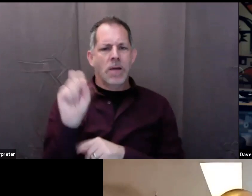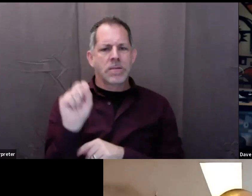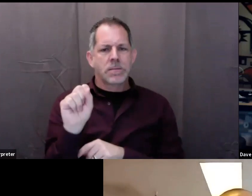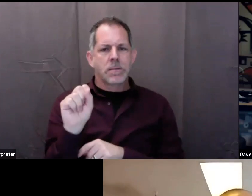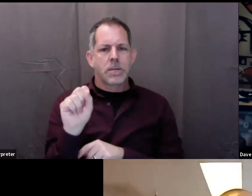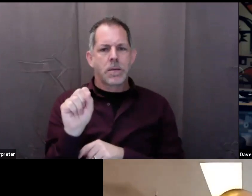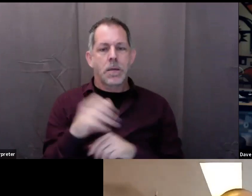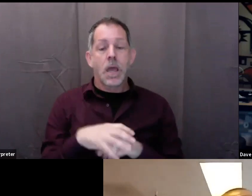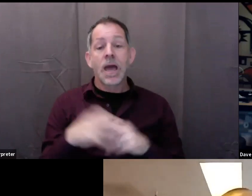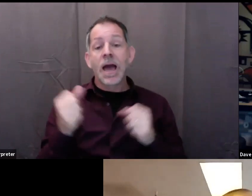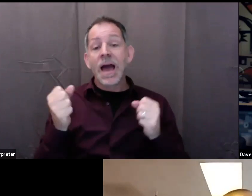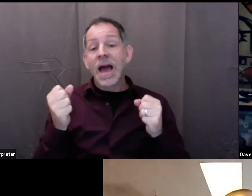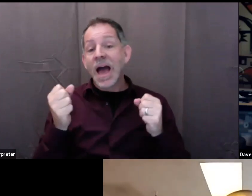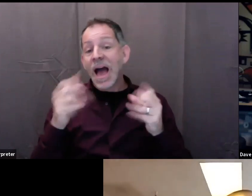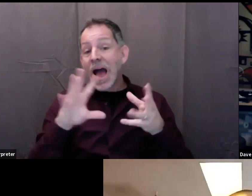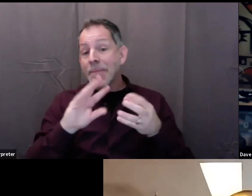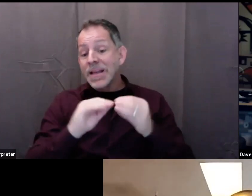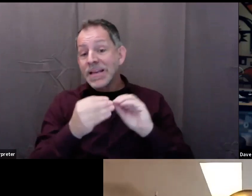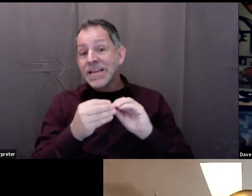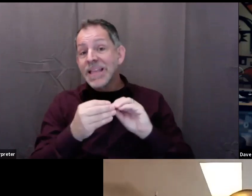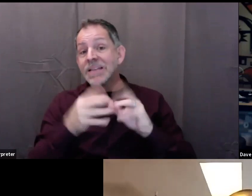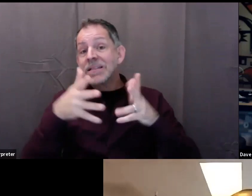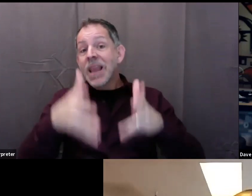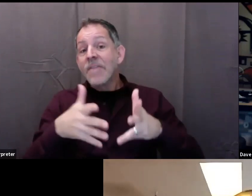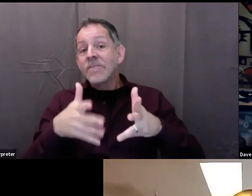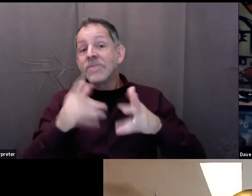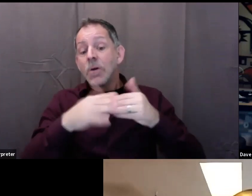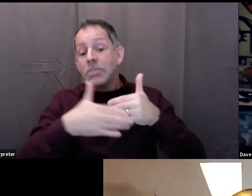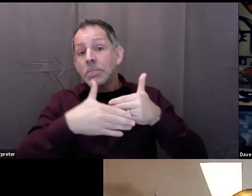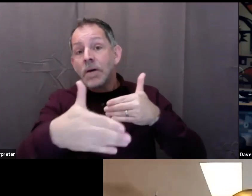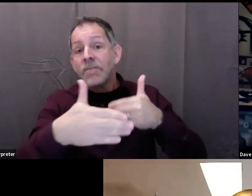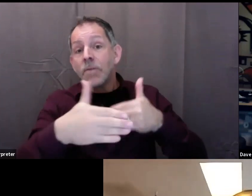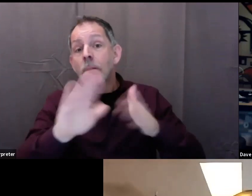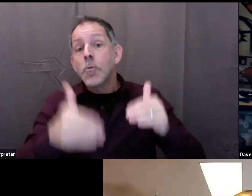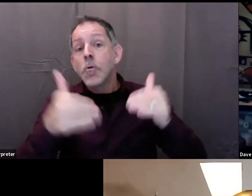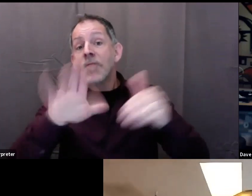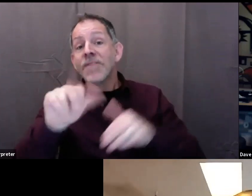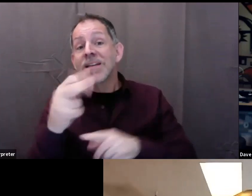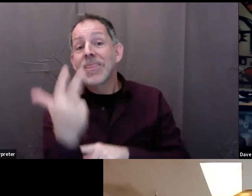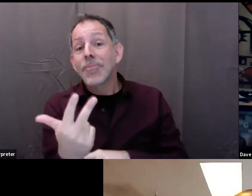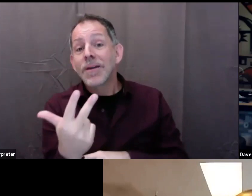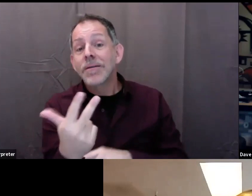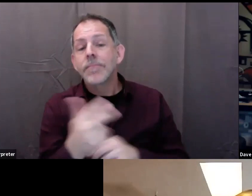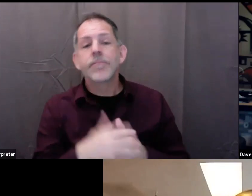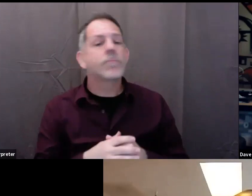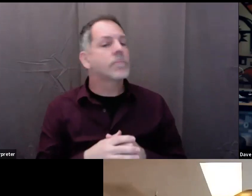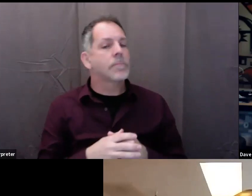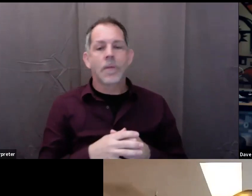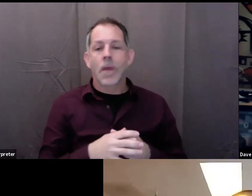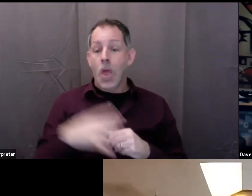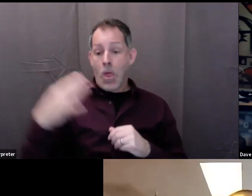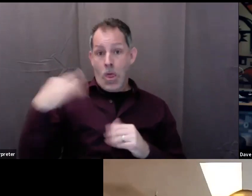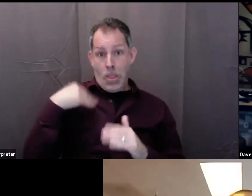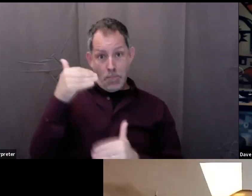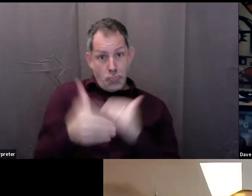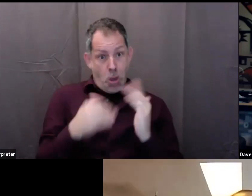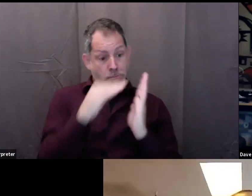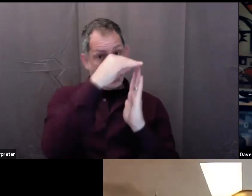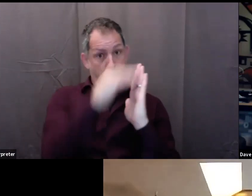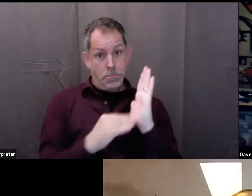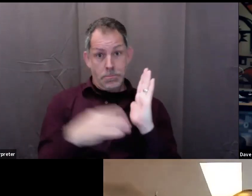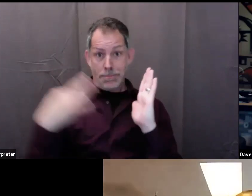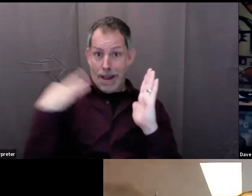process by which we approach this. I think that's what's more relevant and valuable is we need to understand